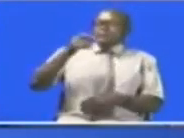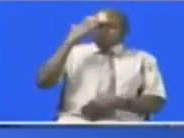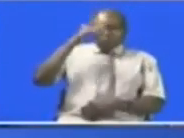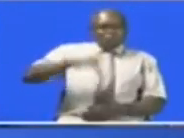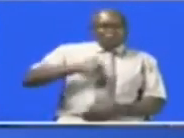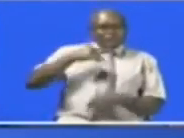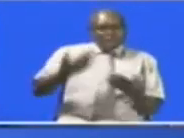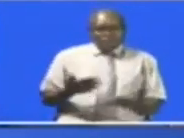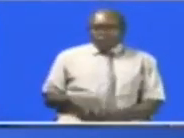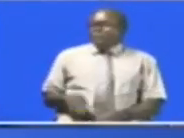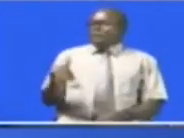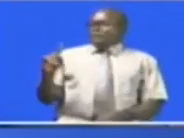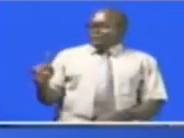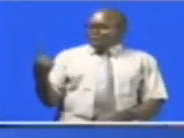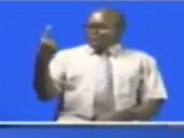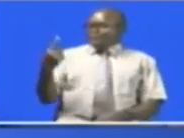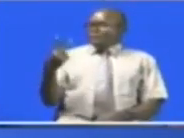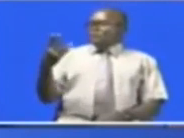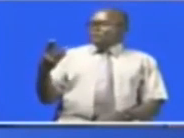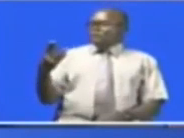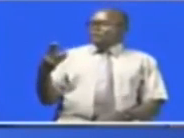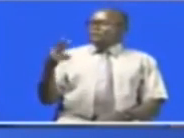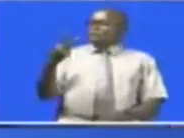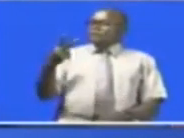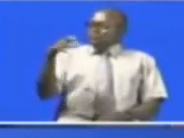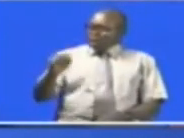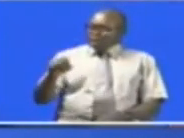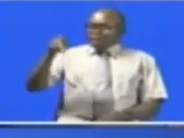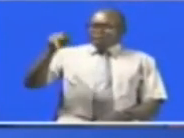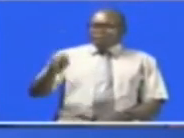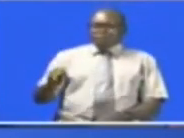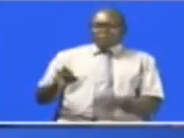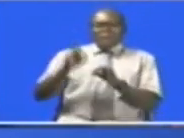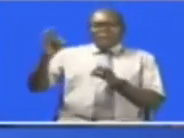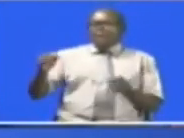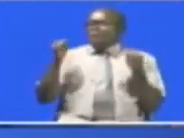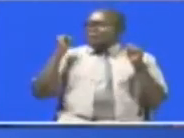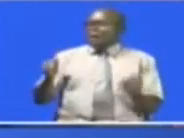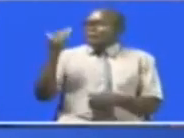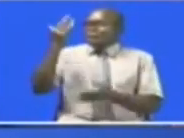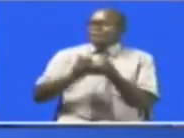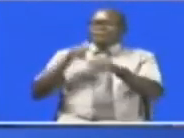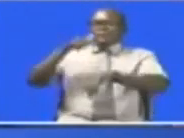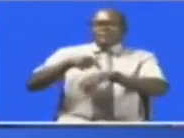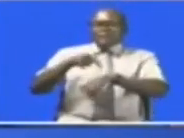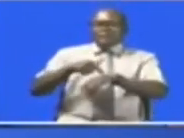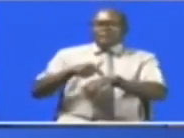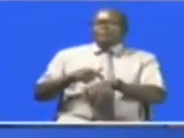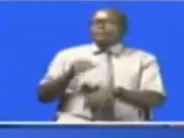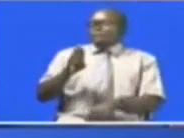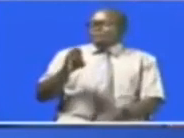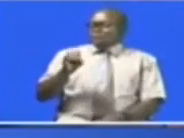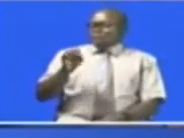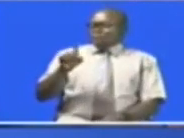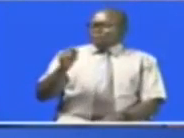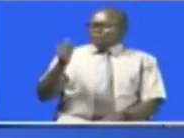feeling? The first 25 kilometers was very difficult, because sometimes you know, Boston is a